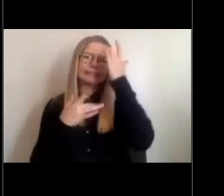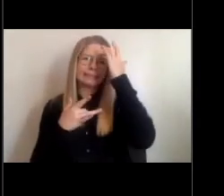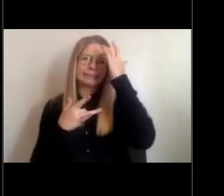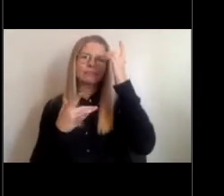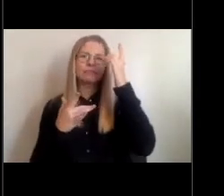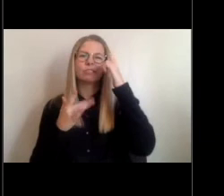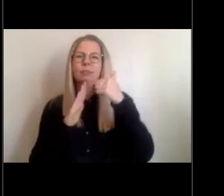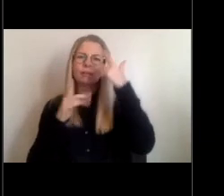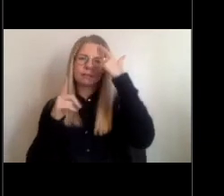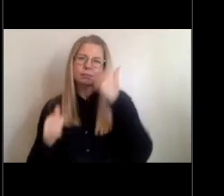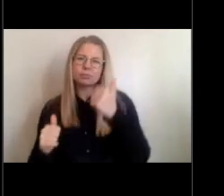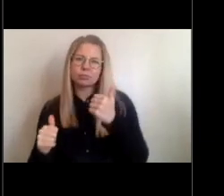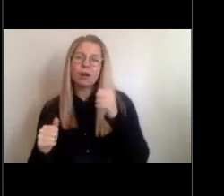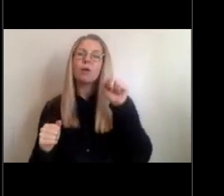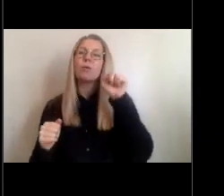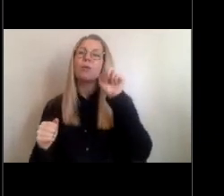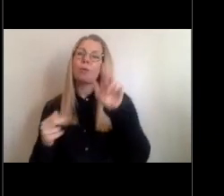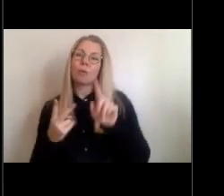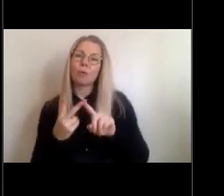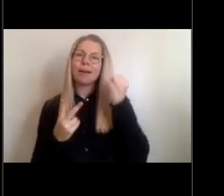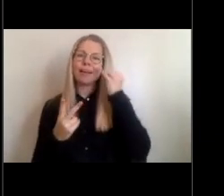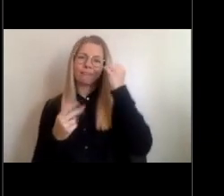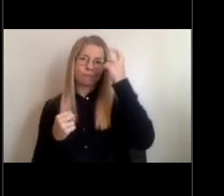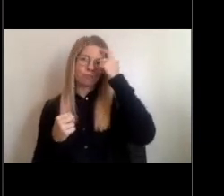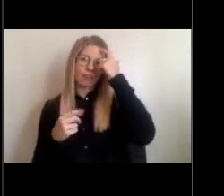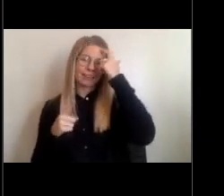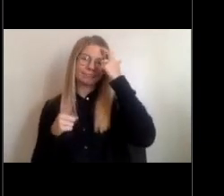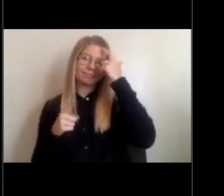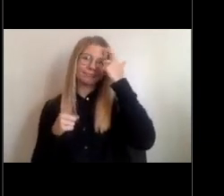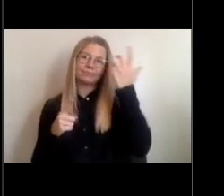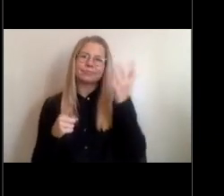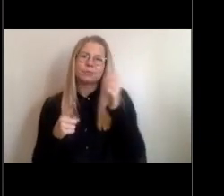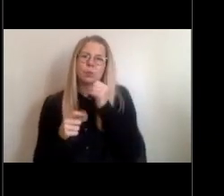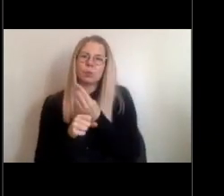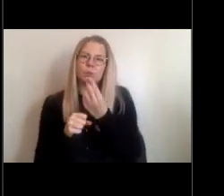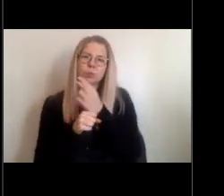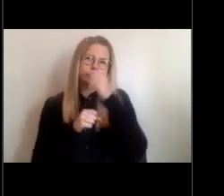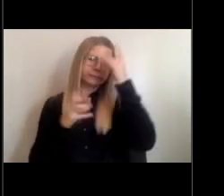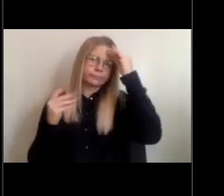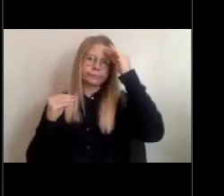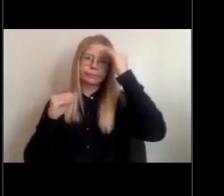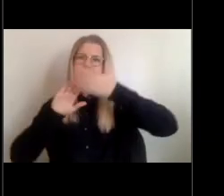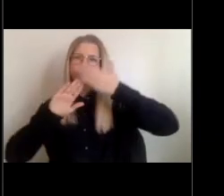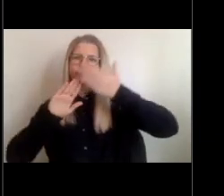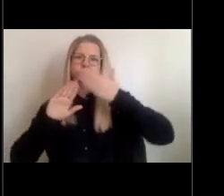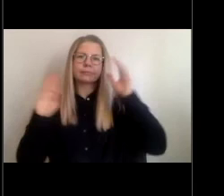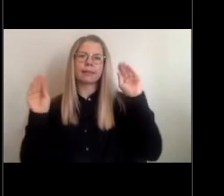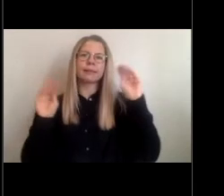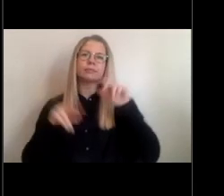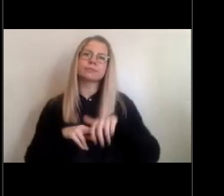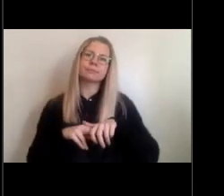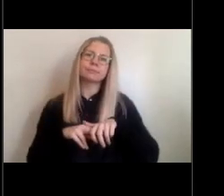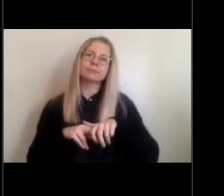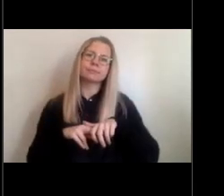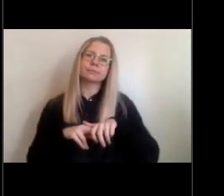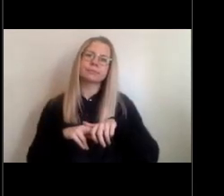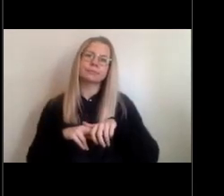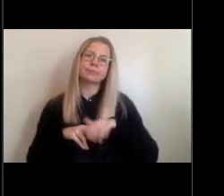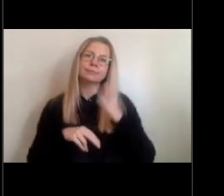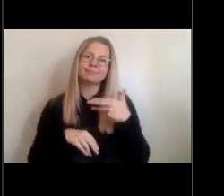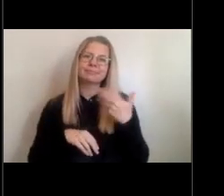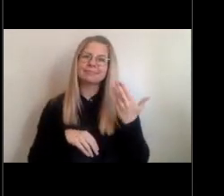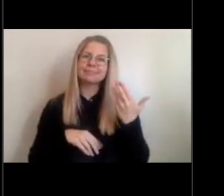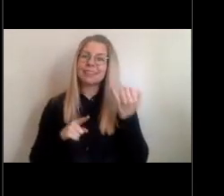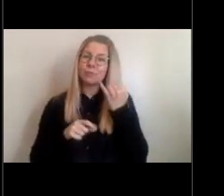brain isn't really used, right? So we want to actively use our brain and engage our brain. And this kind of speaks to this whole cognitive